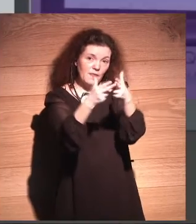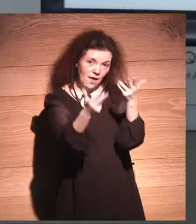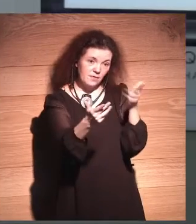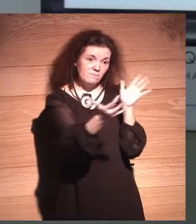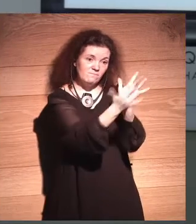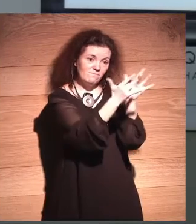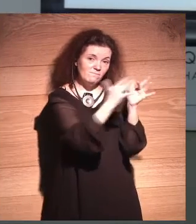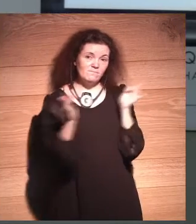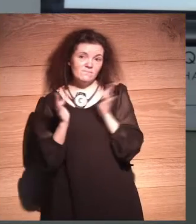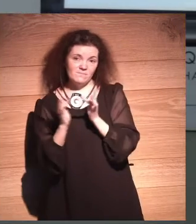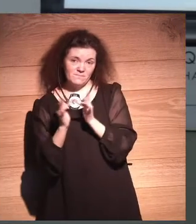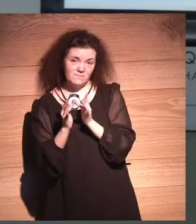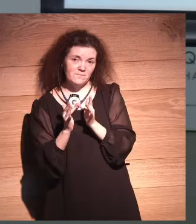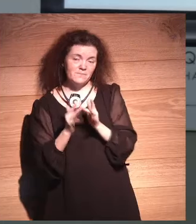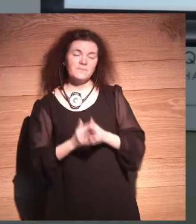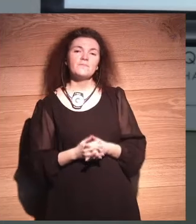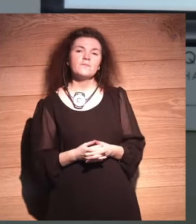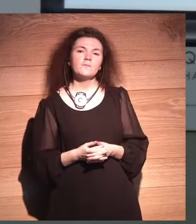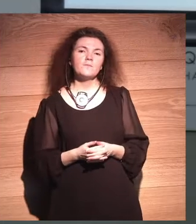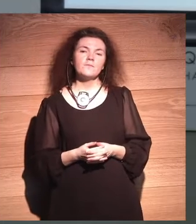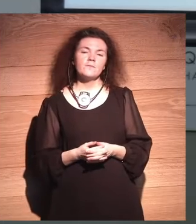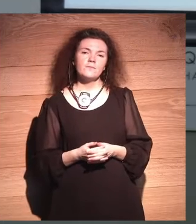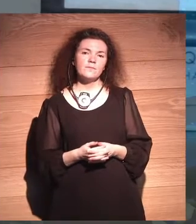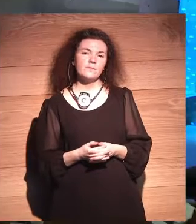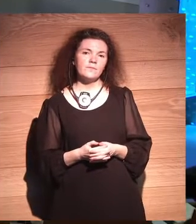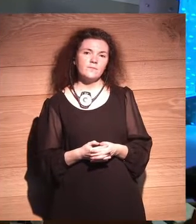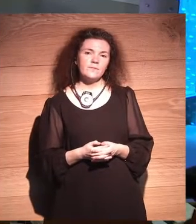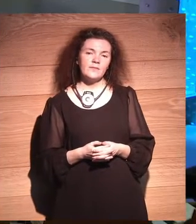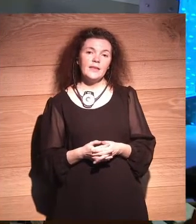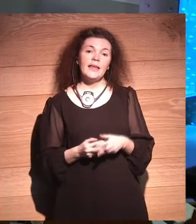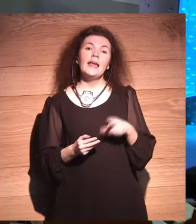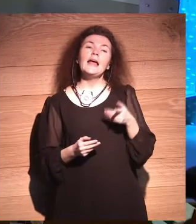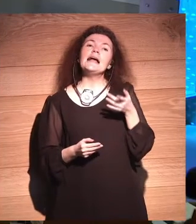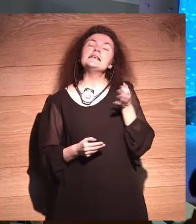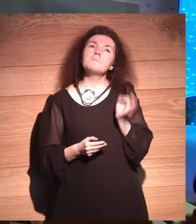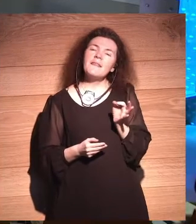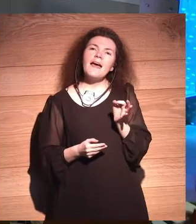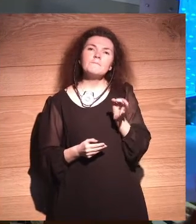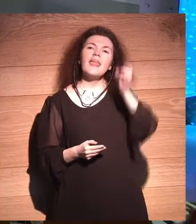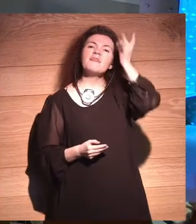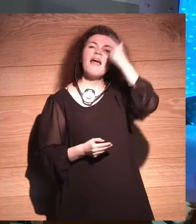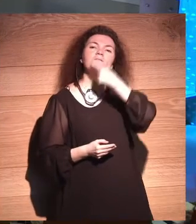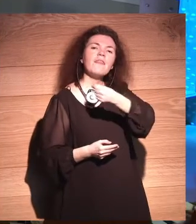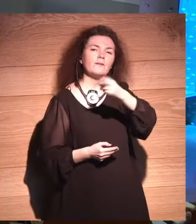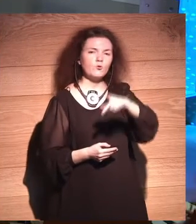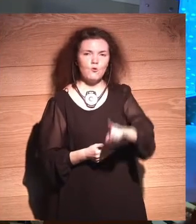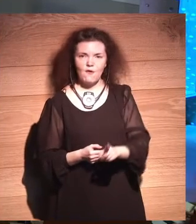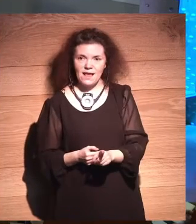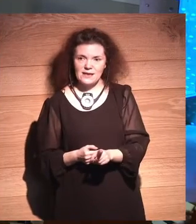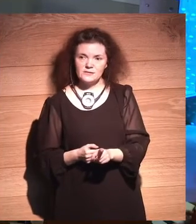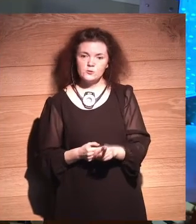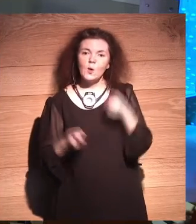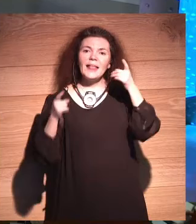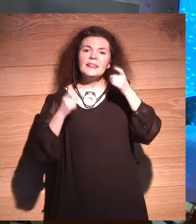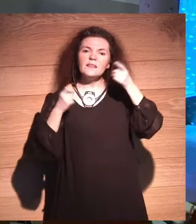in order to solve problems. Now, this is not an easy idea in practice, and I often like to use the example